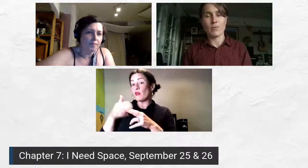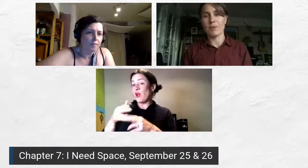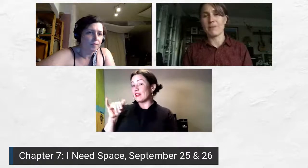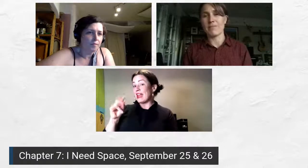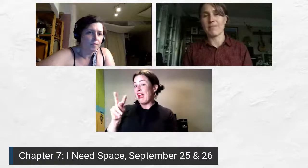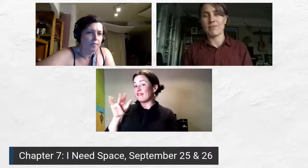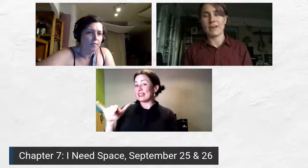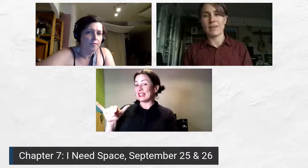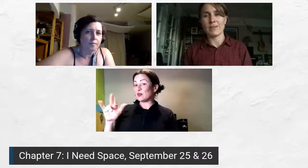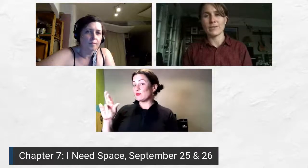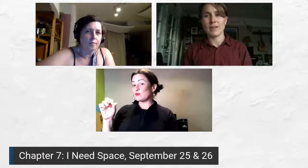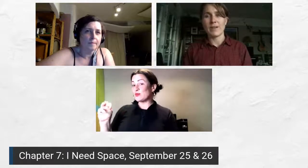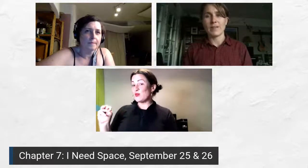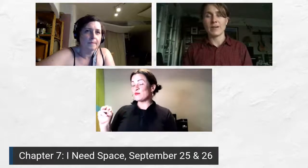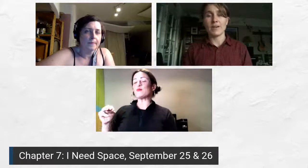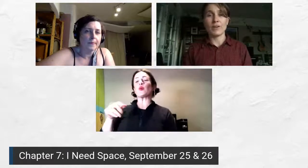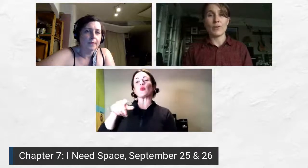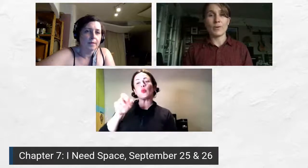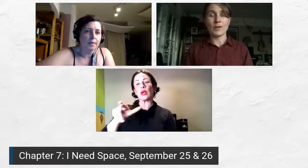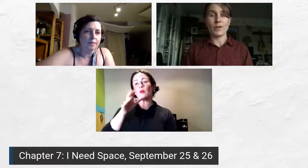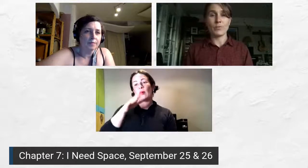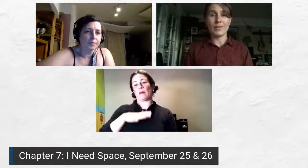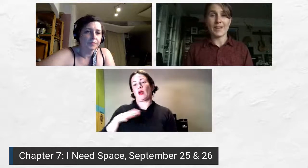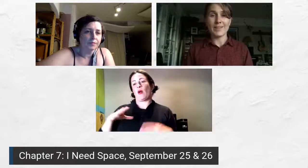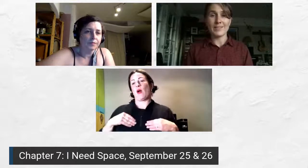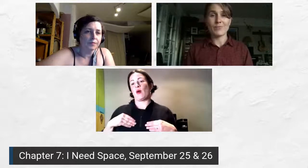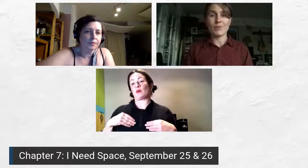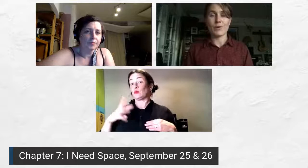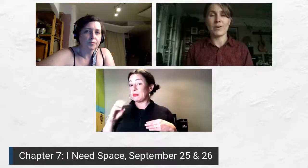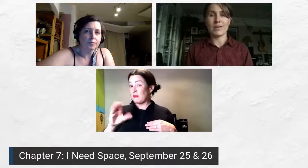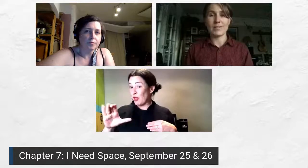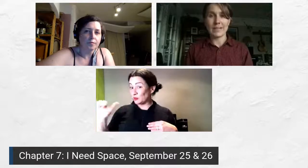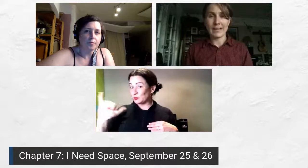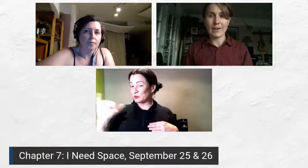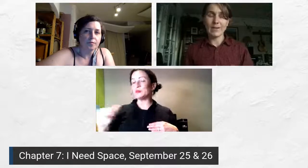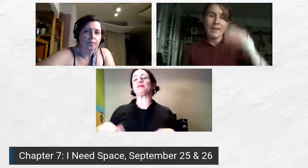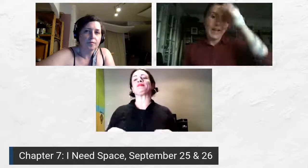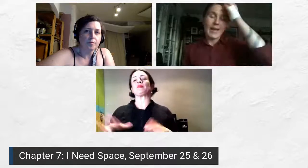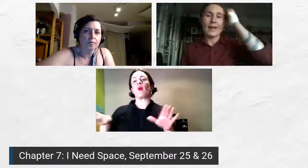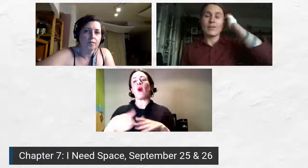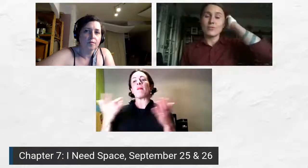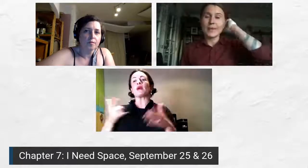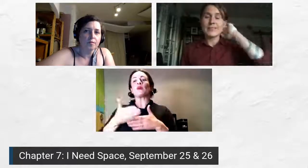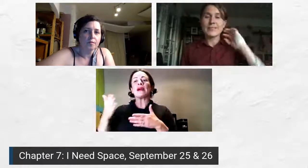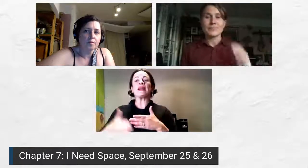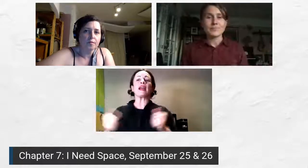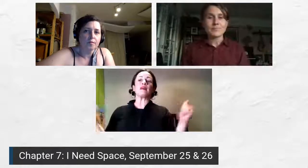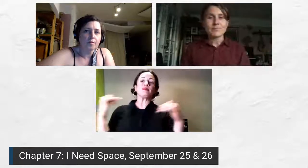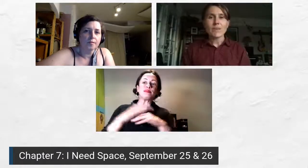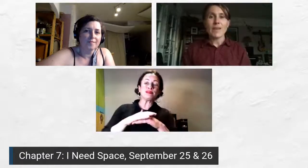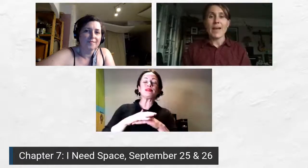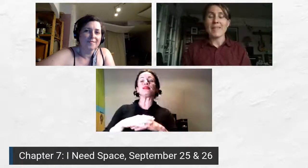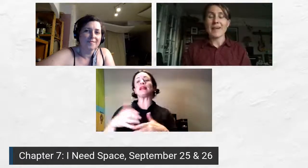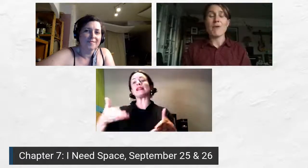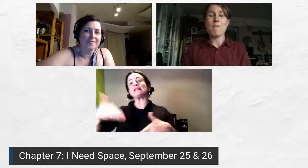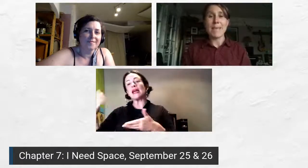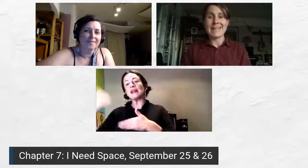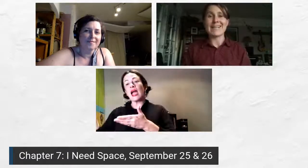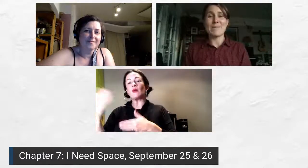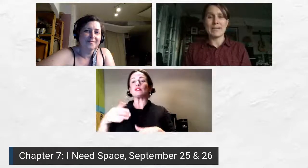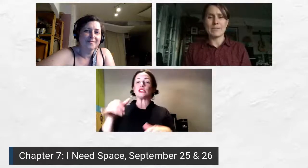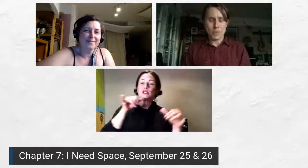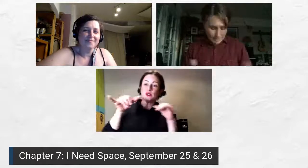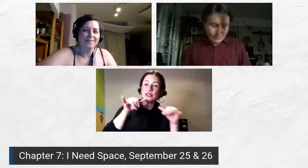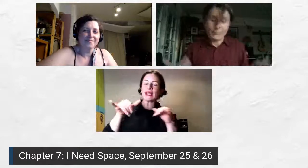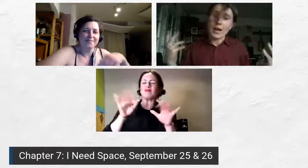them. They're one of our favorite venues. They're currently open on weekends for takeout and drinks. And they have